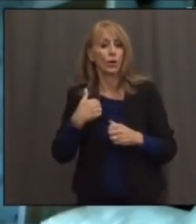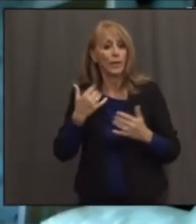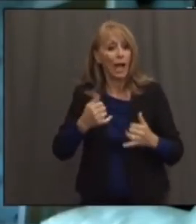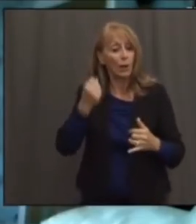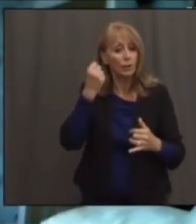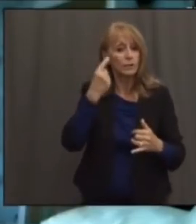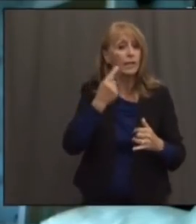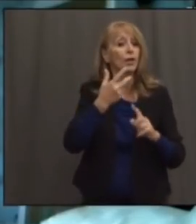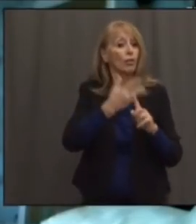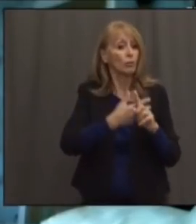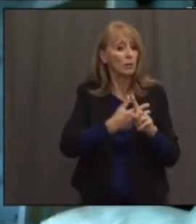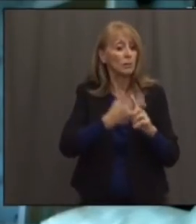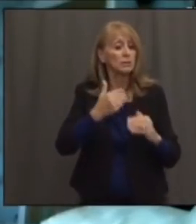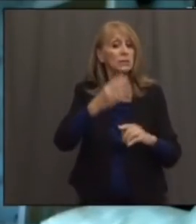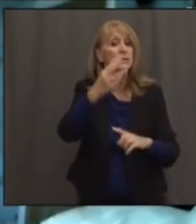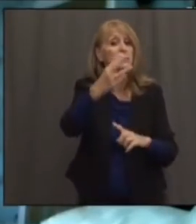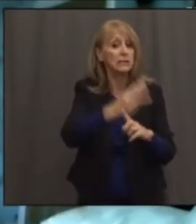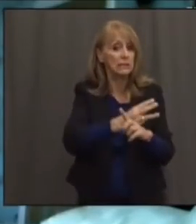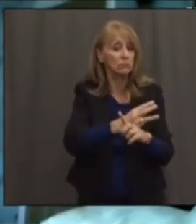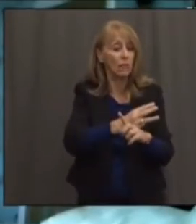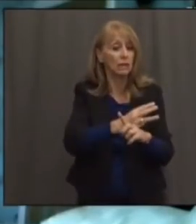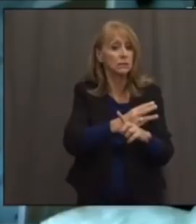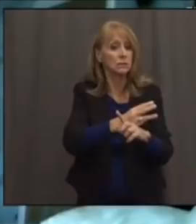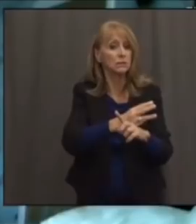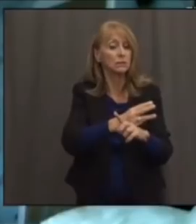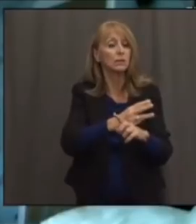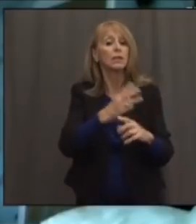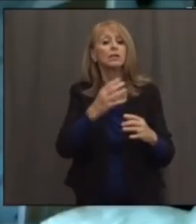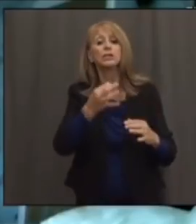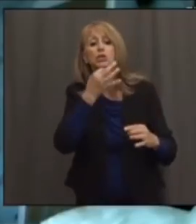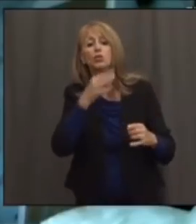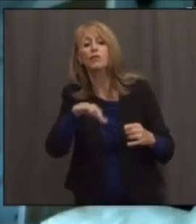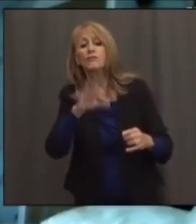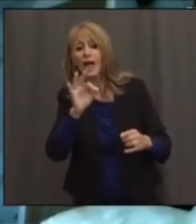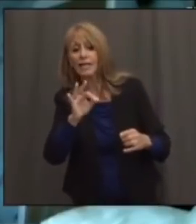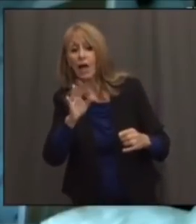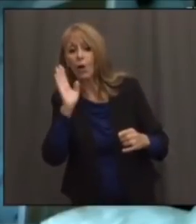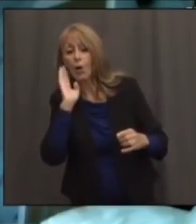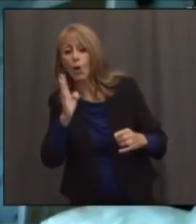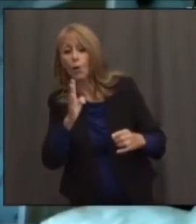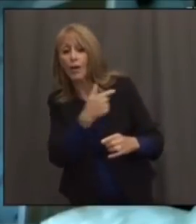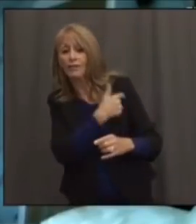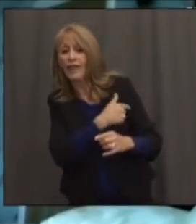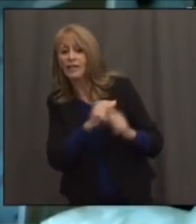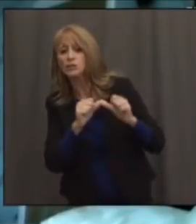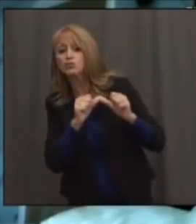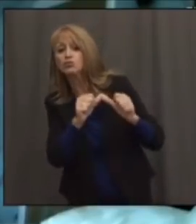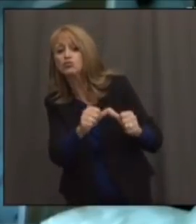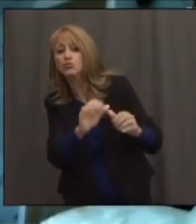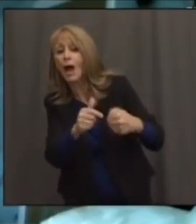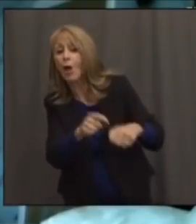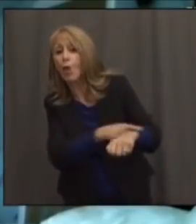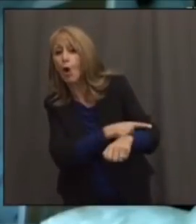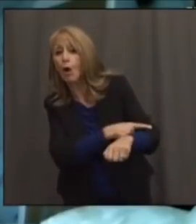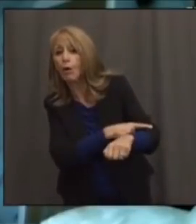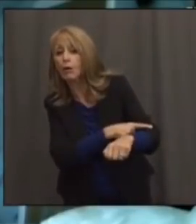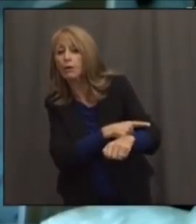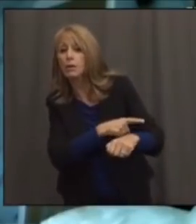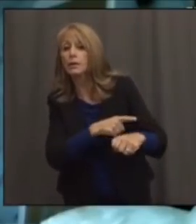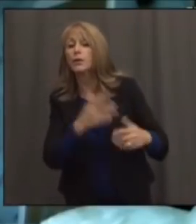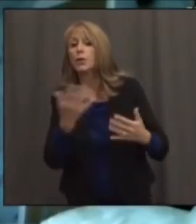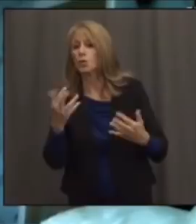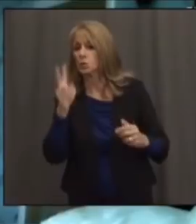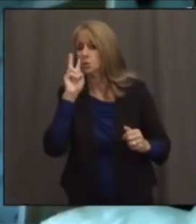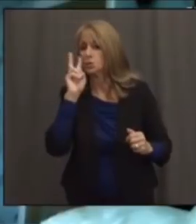out. Pretty soon we're going to be getting data about how they work, up to 1 year out. But it's going to,